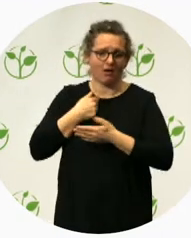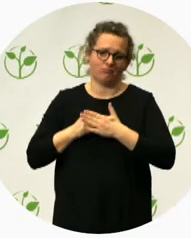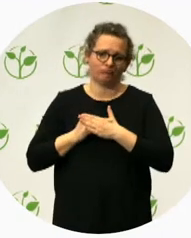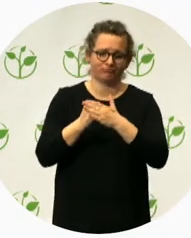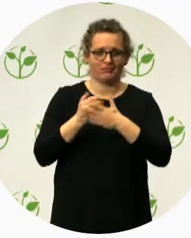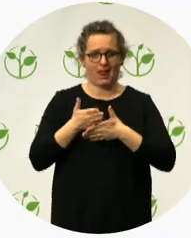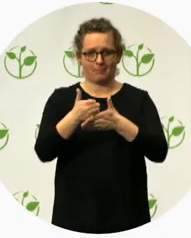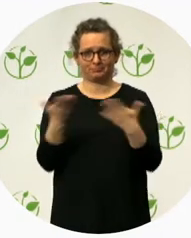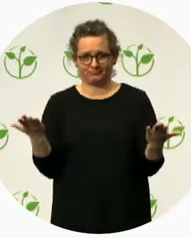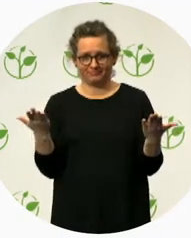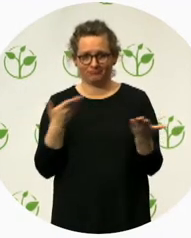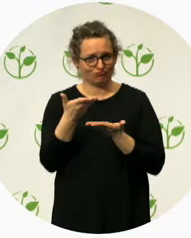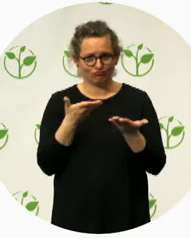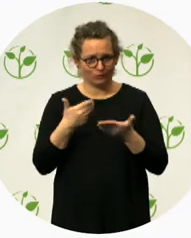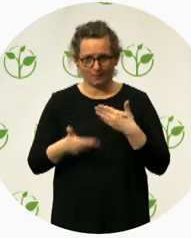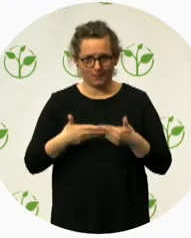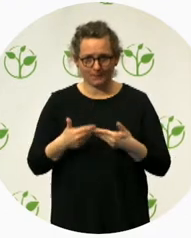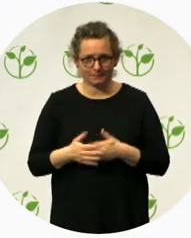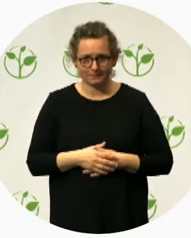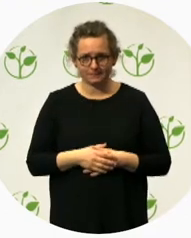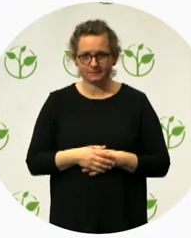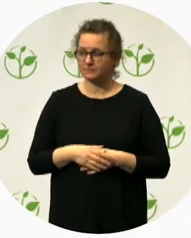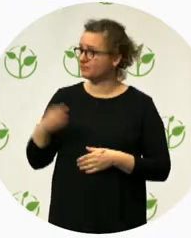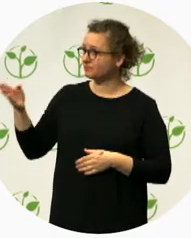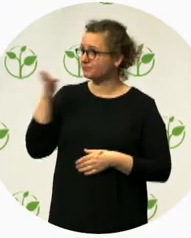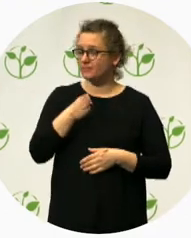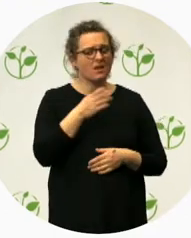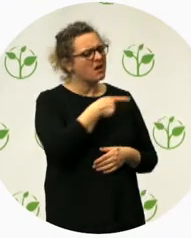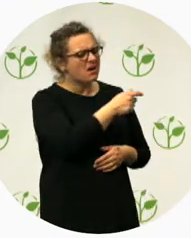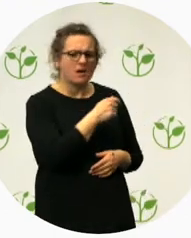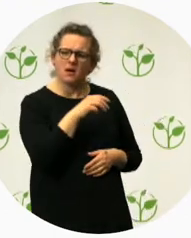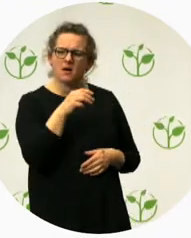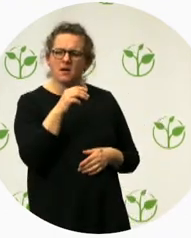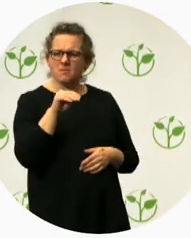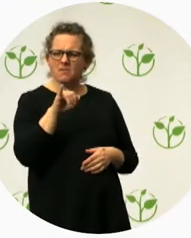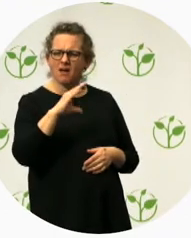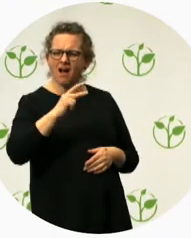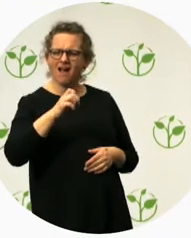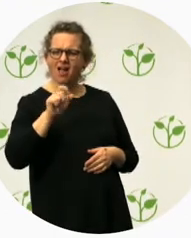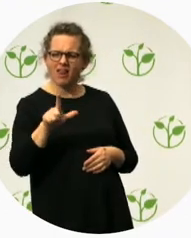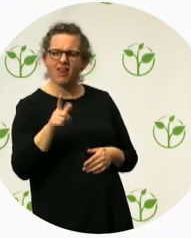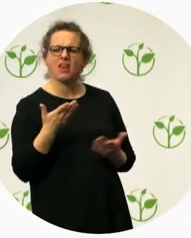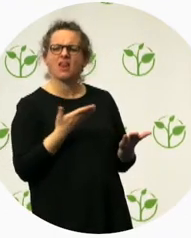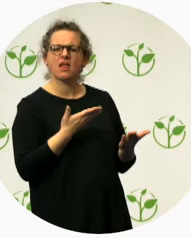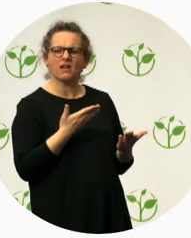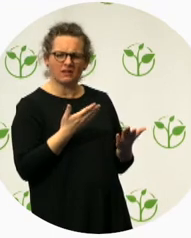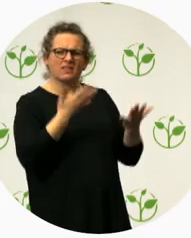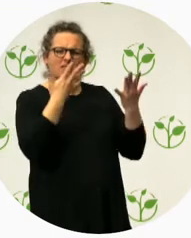the couch like a TV presenter and bring his panelists to talk about high-tech solutions. So over to you, Bonnie.